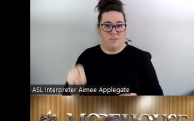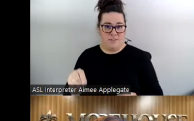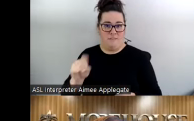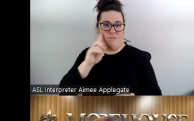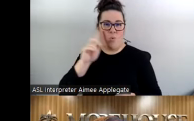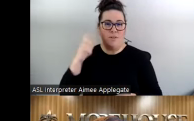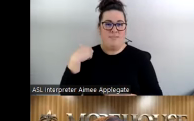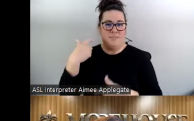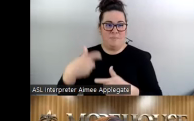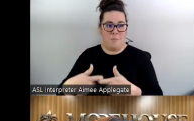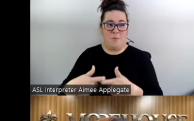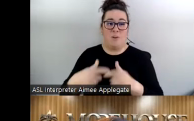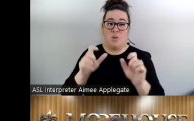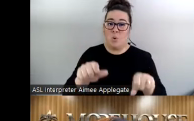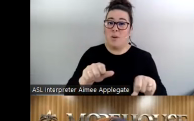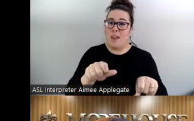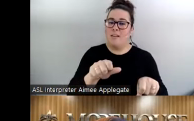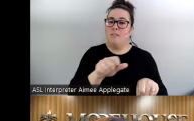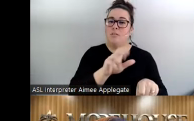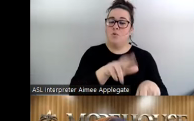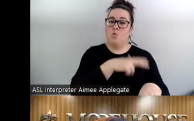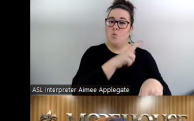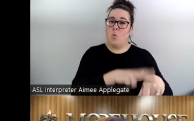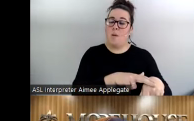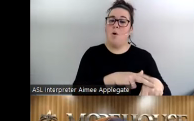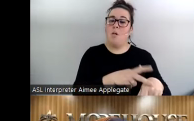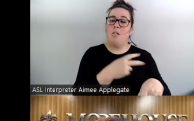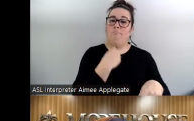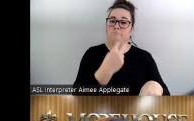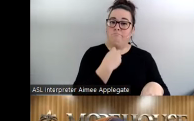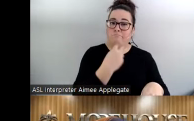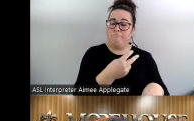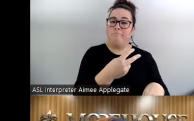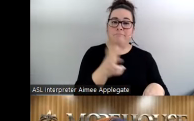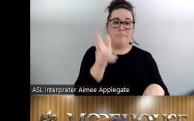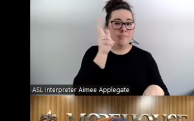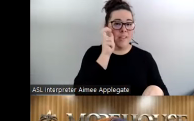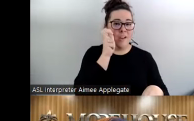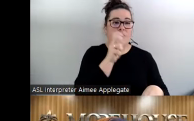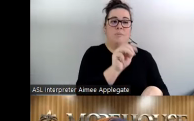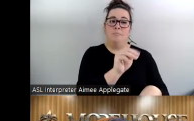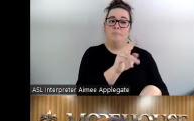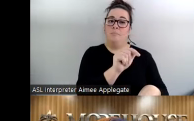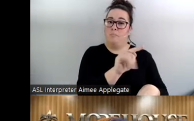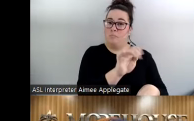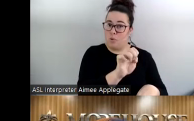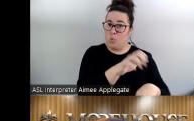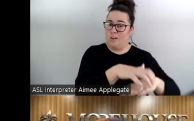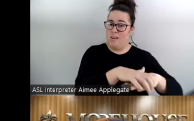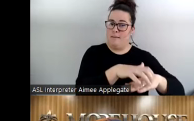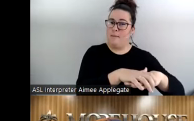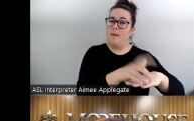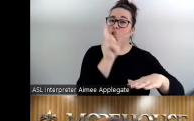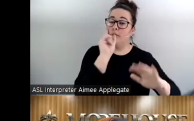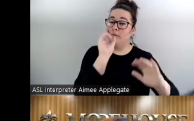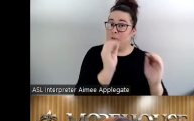you're also able to mute the original audio if you'd like and prefer not to hear the English and only